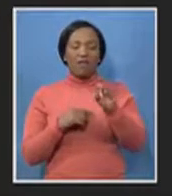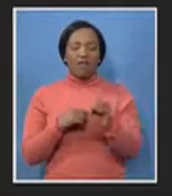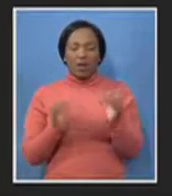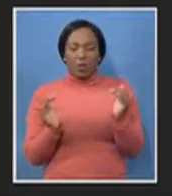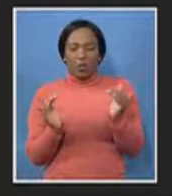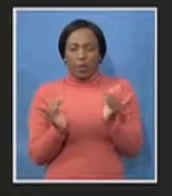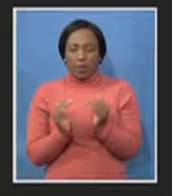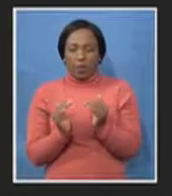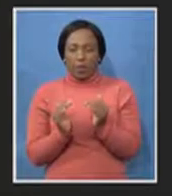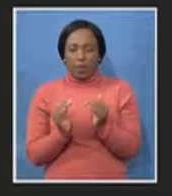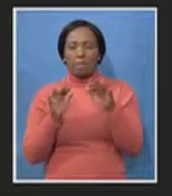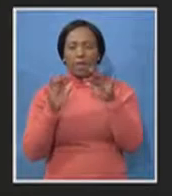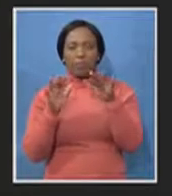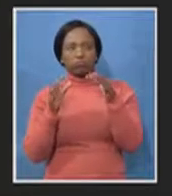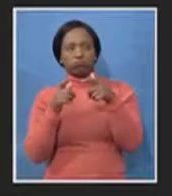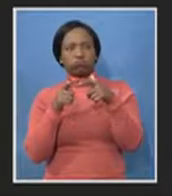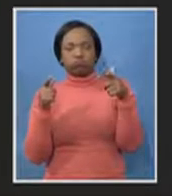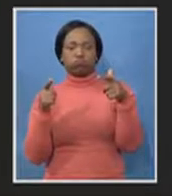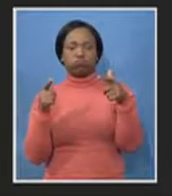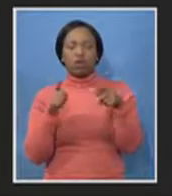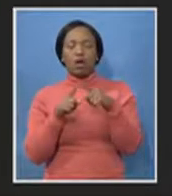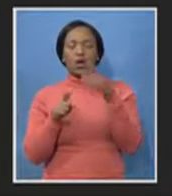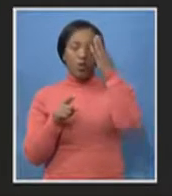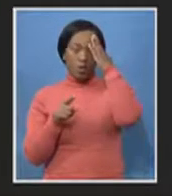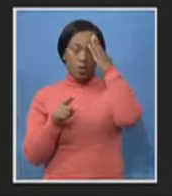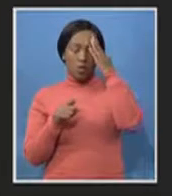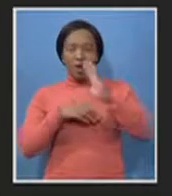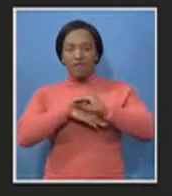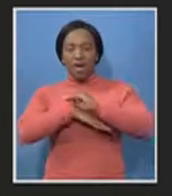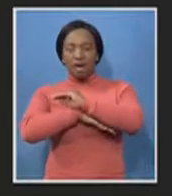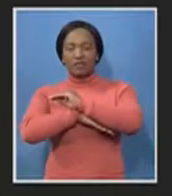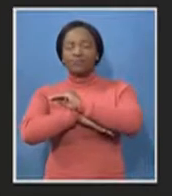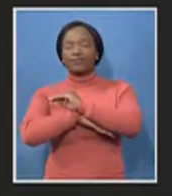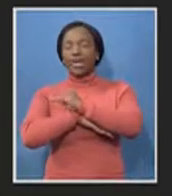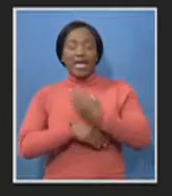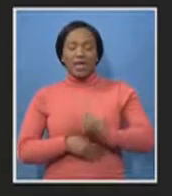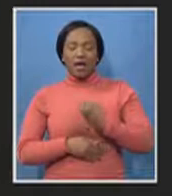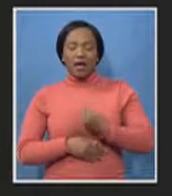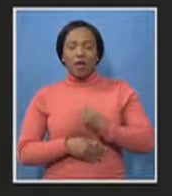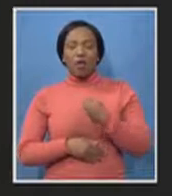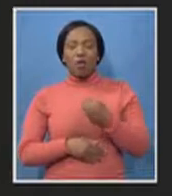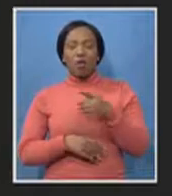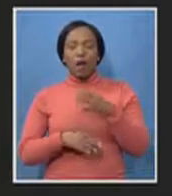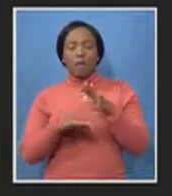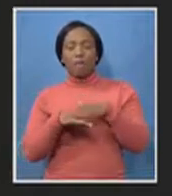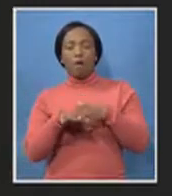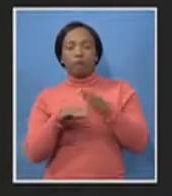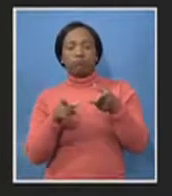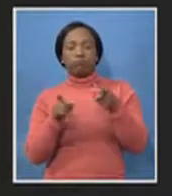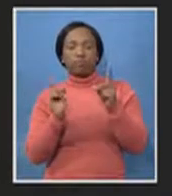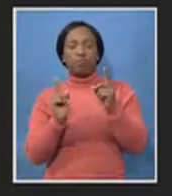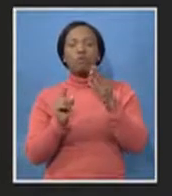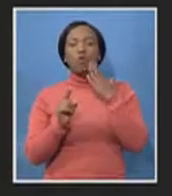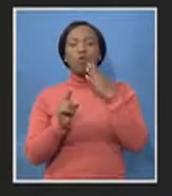virus, age is a major risk factor for death for this virus. So that is certainly